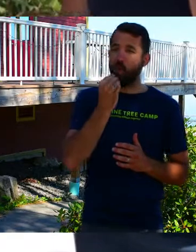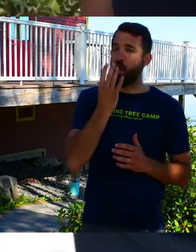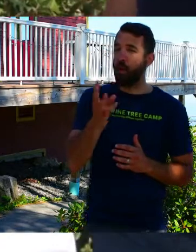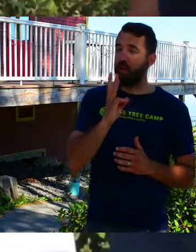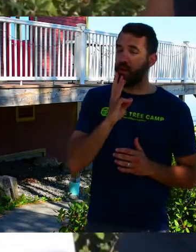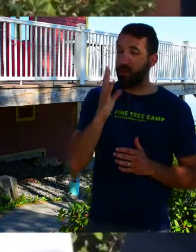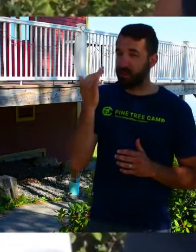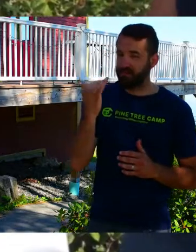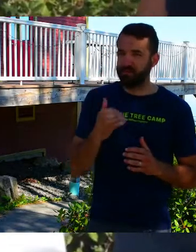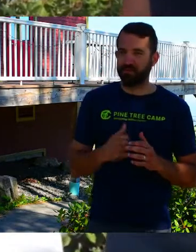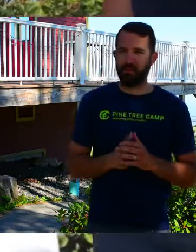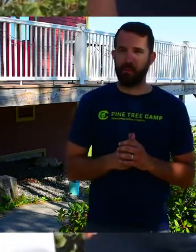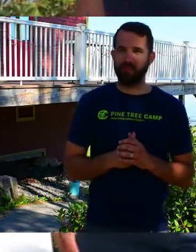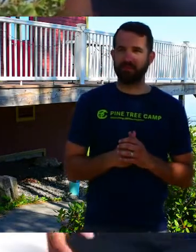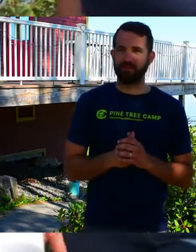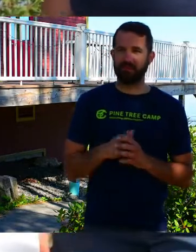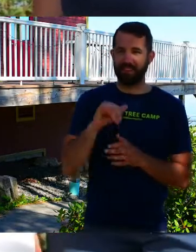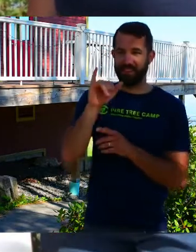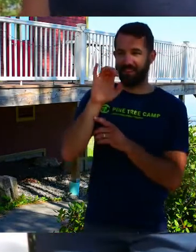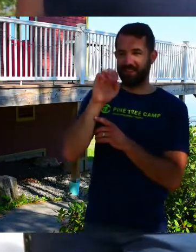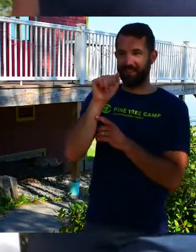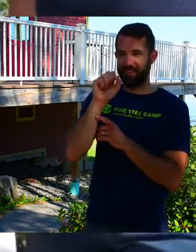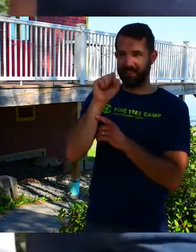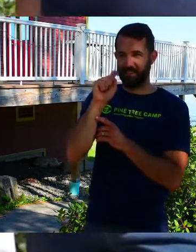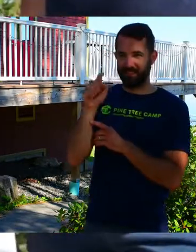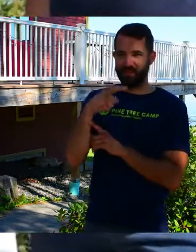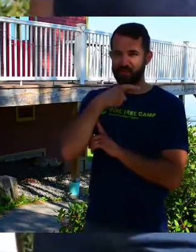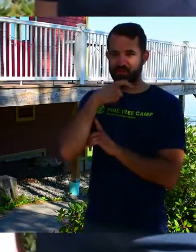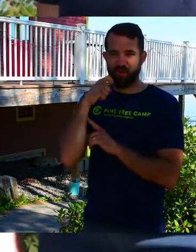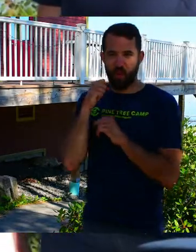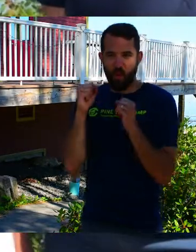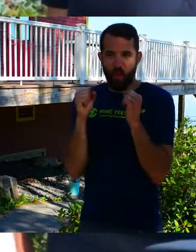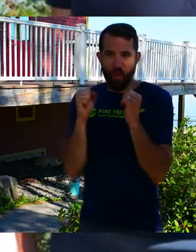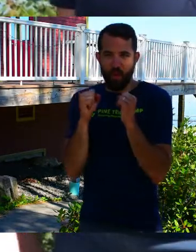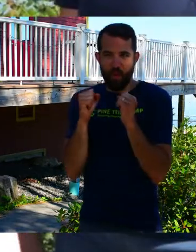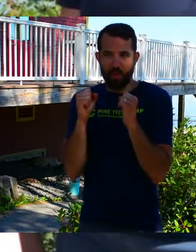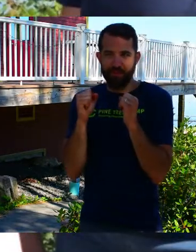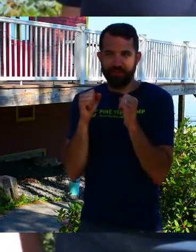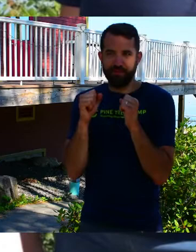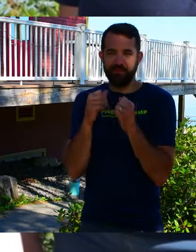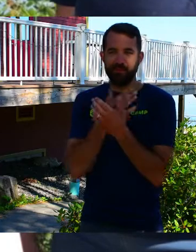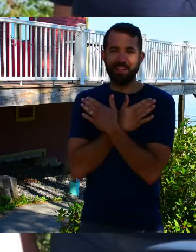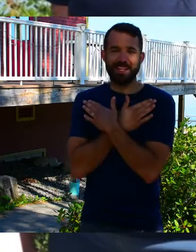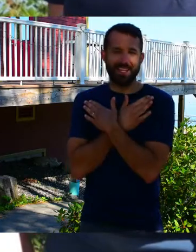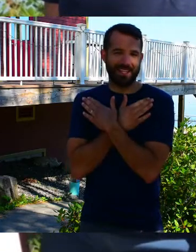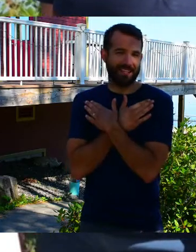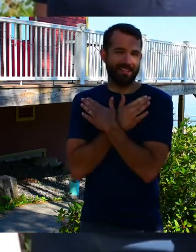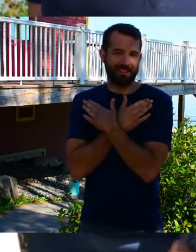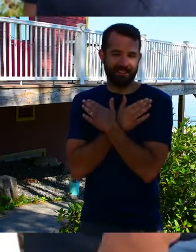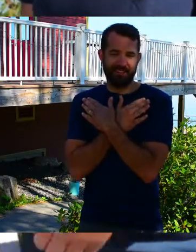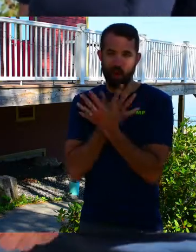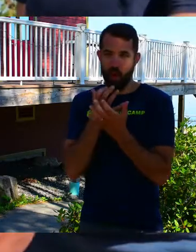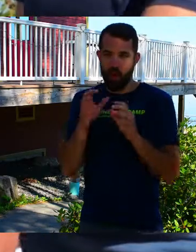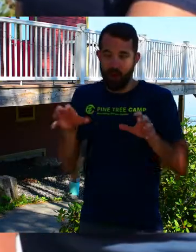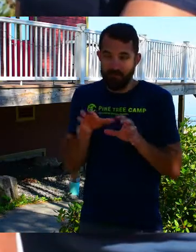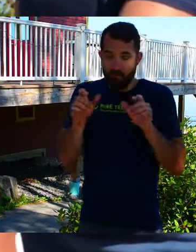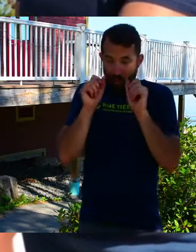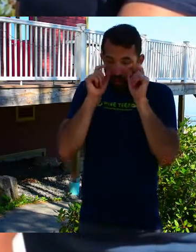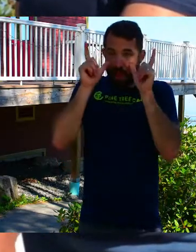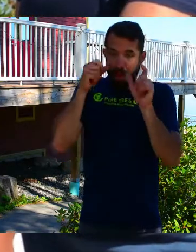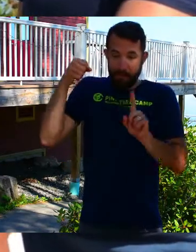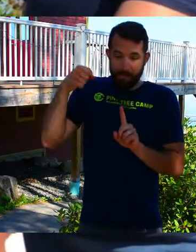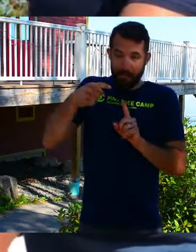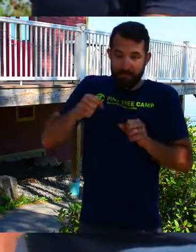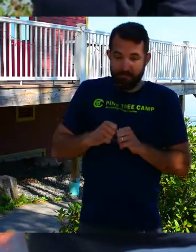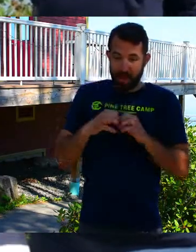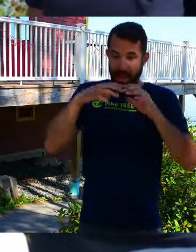is dry and cool, it's not activated. So it's kind of in a resting state. So next we're gonna take the yeast packets and we're gonna dump the whole yeast